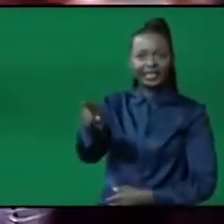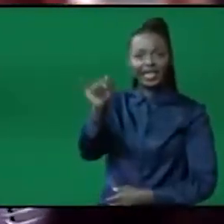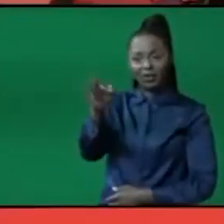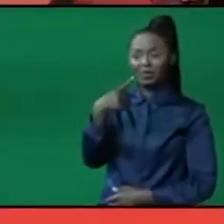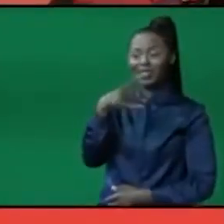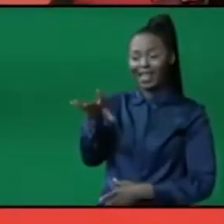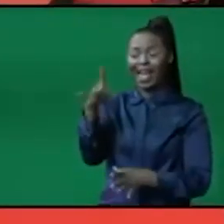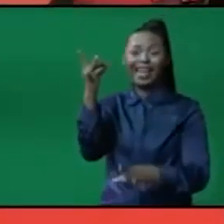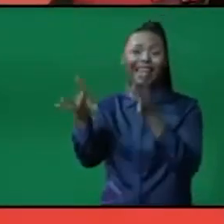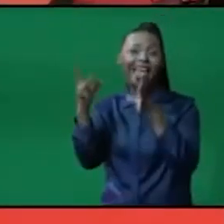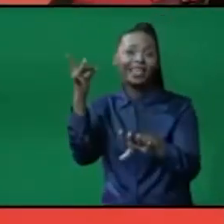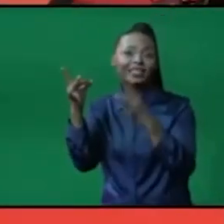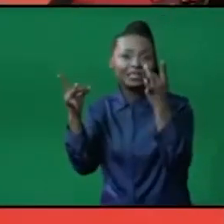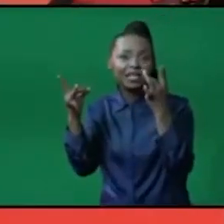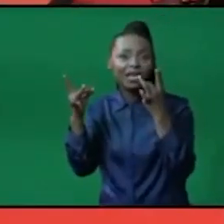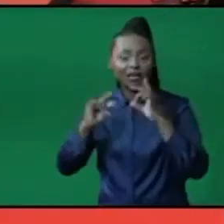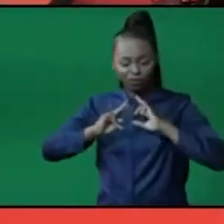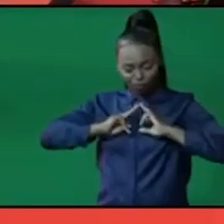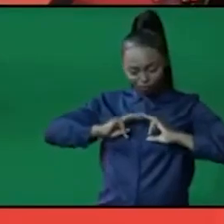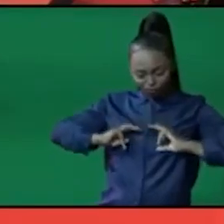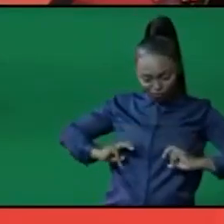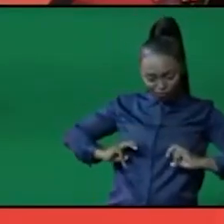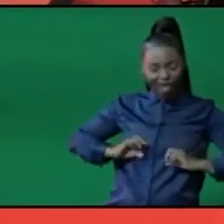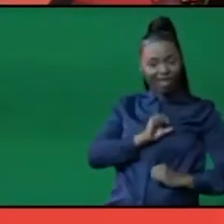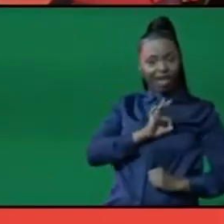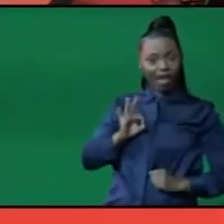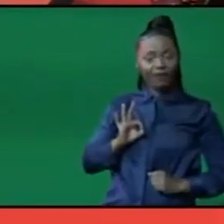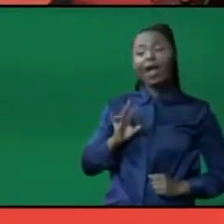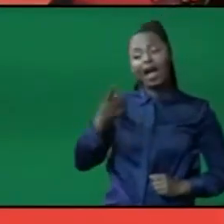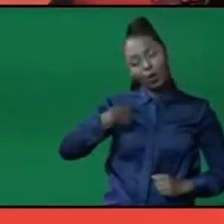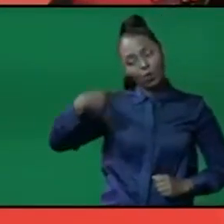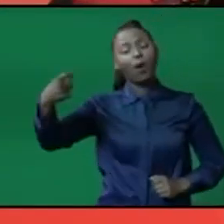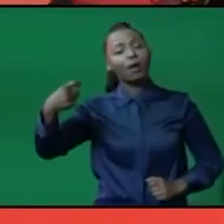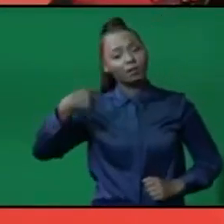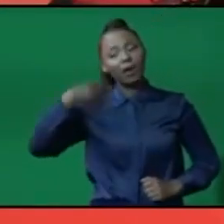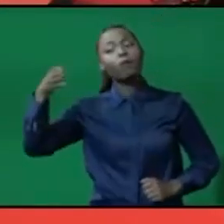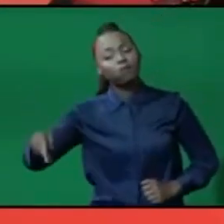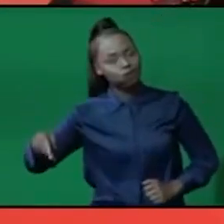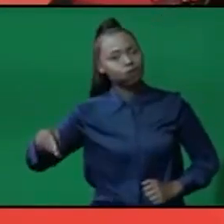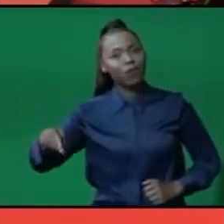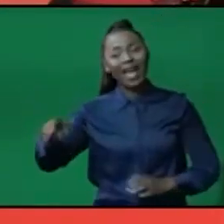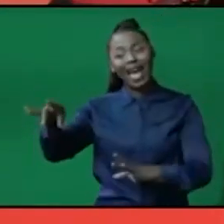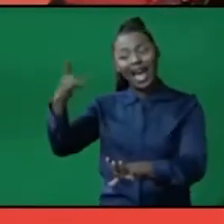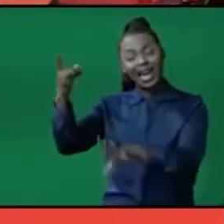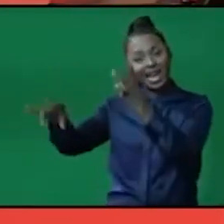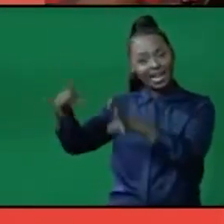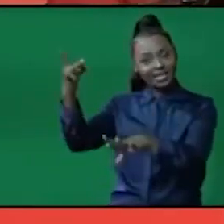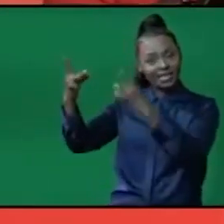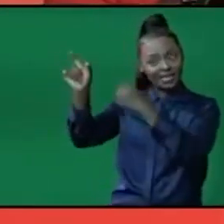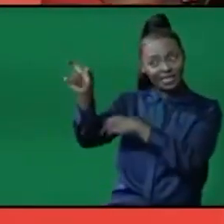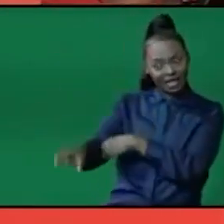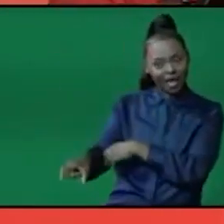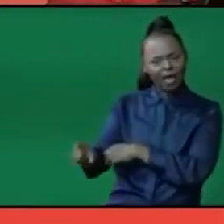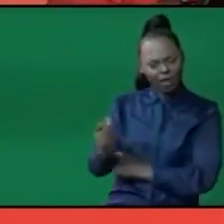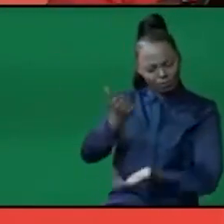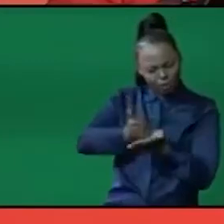it will analyze EFF. You must call us to be there. That analyst must sit here,